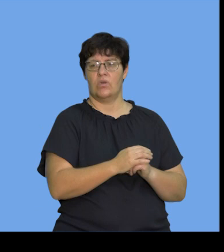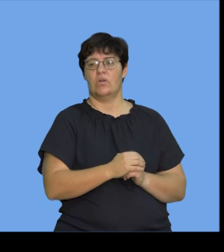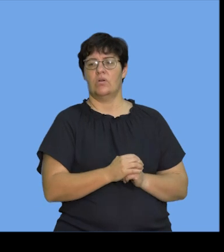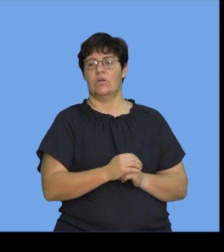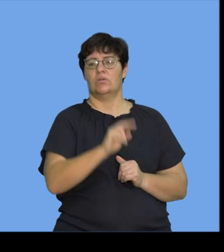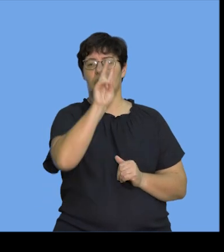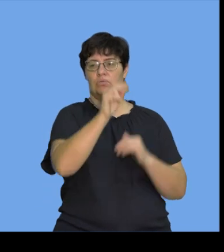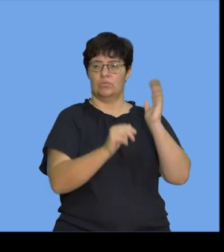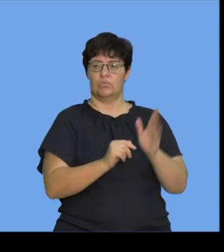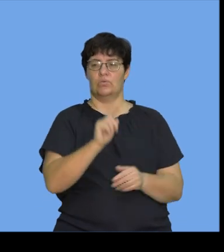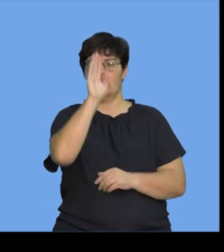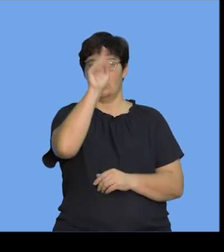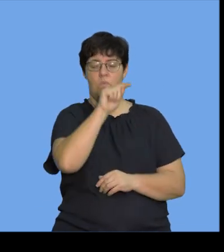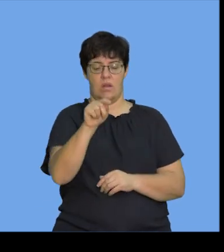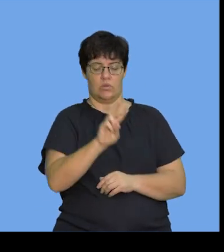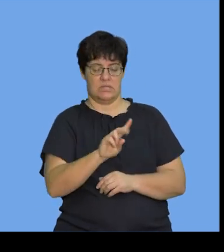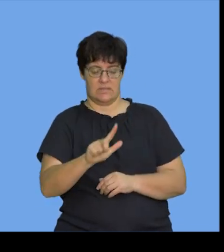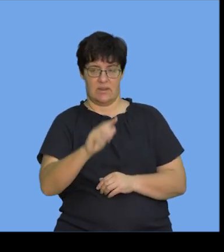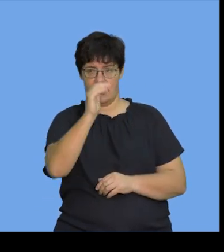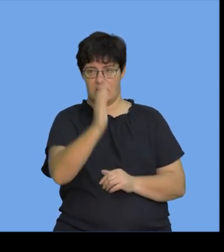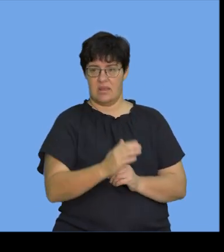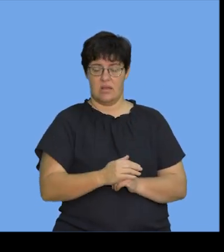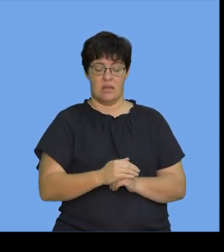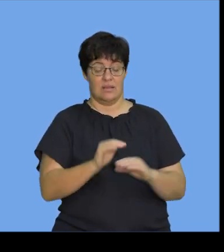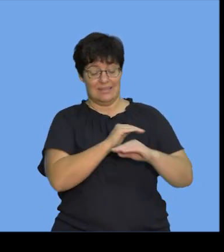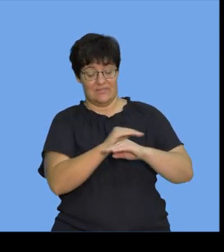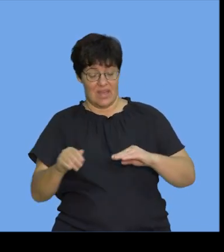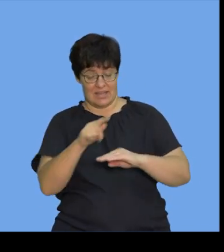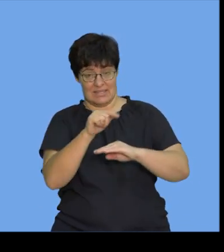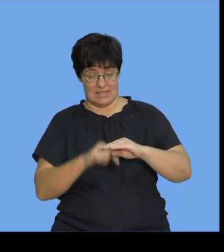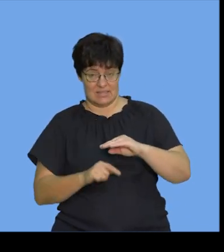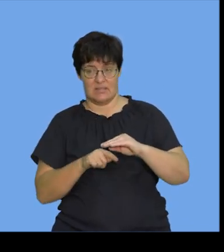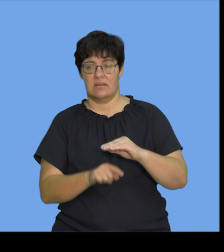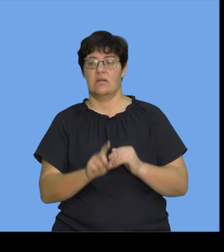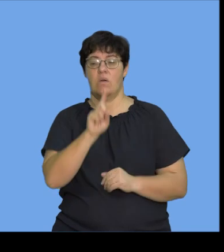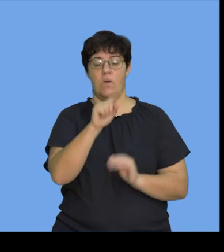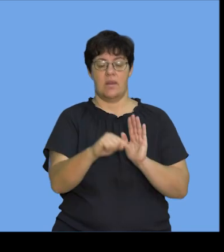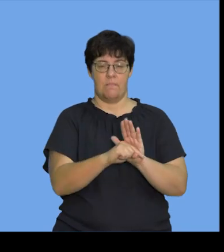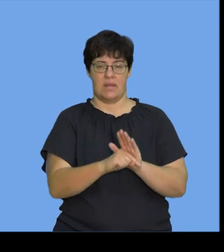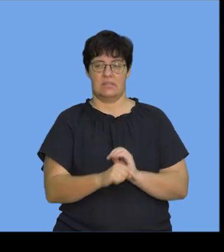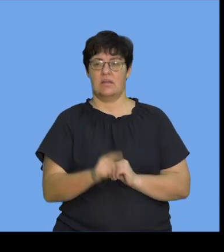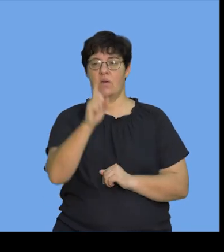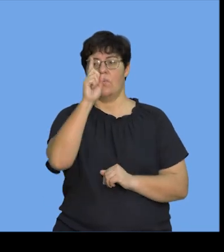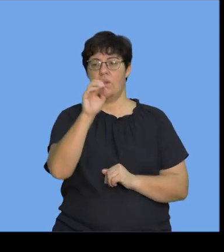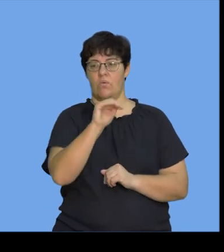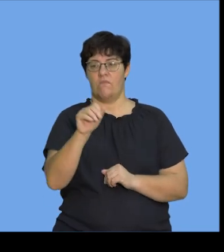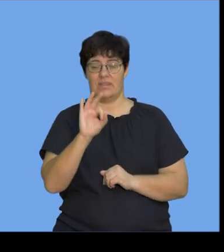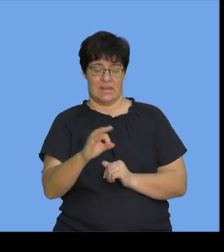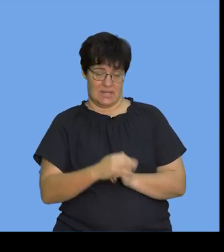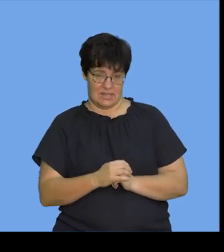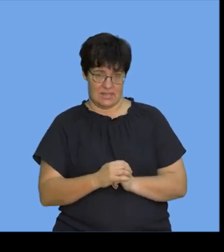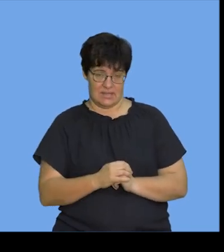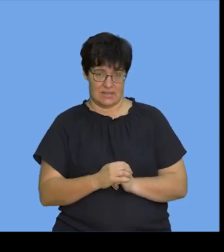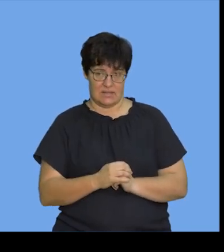over 27, all divided by 1 minus 1 over 3. So here you don't need